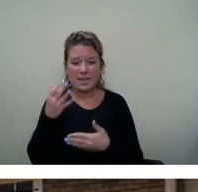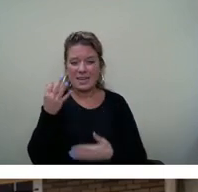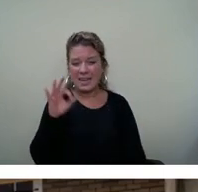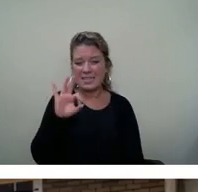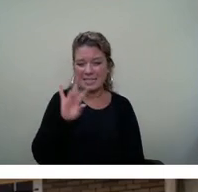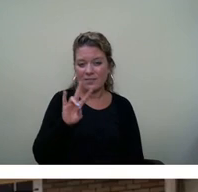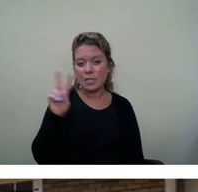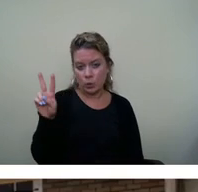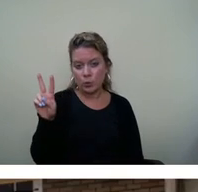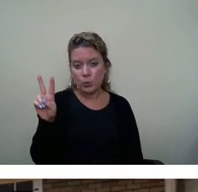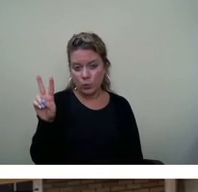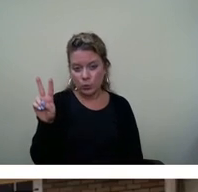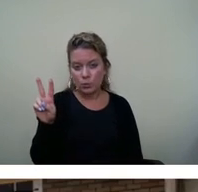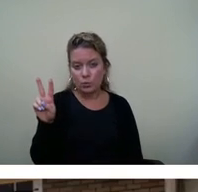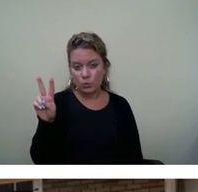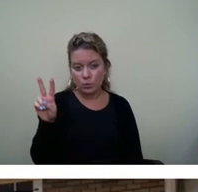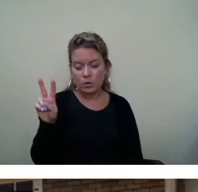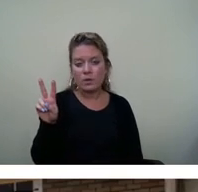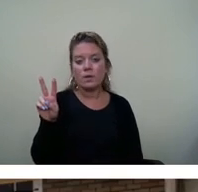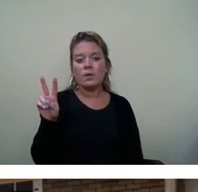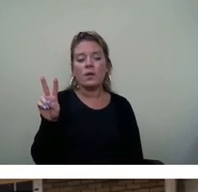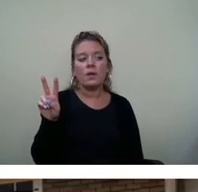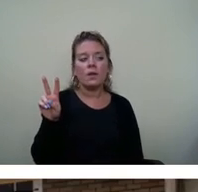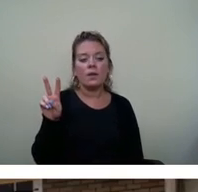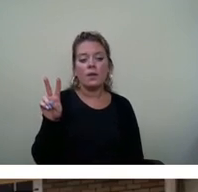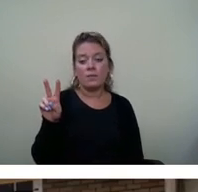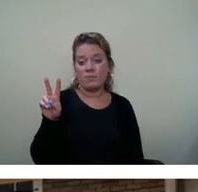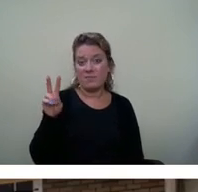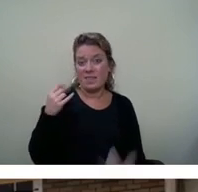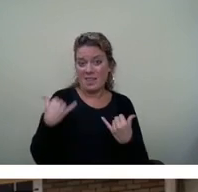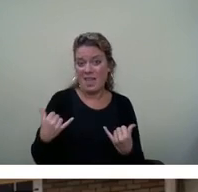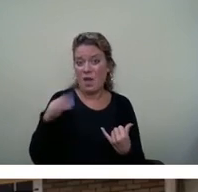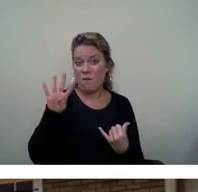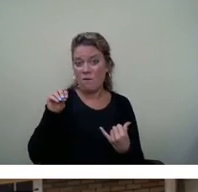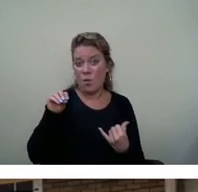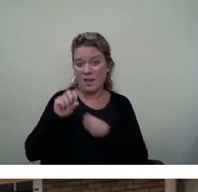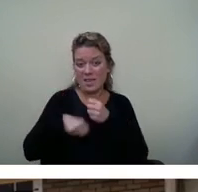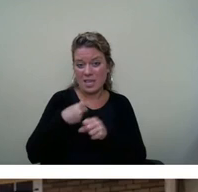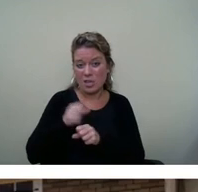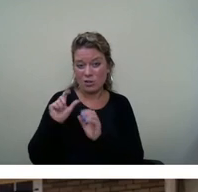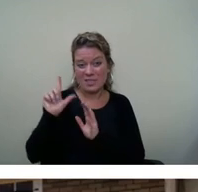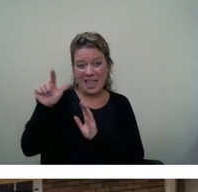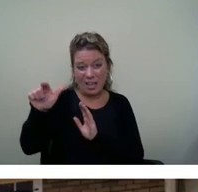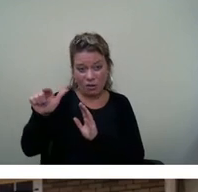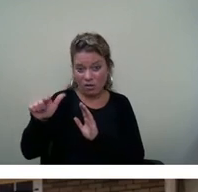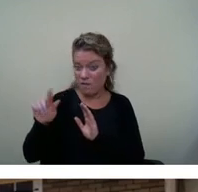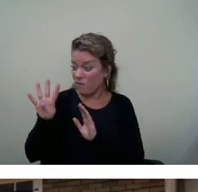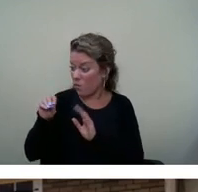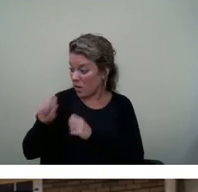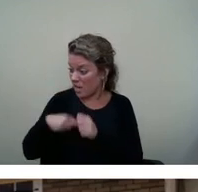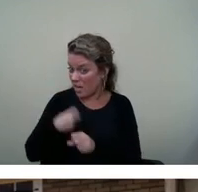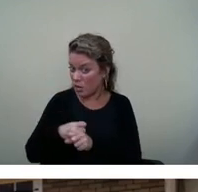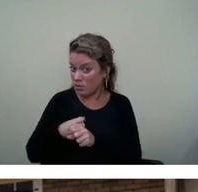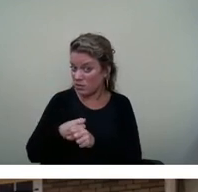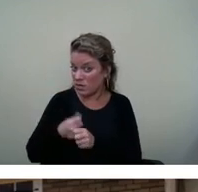1972. And this, 40 years later, It was going on for 40 years and no one knew about it